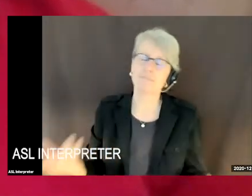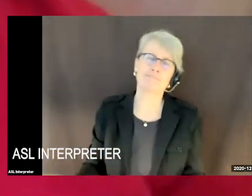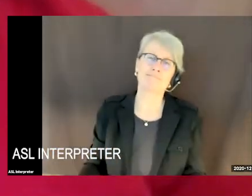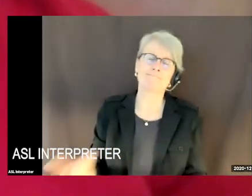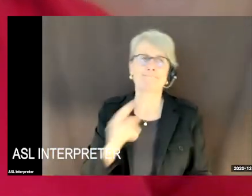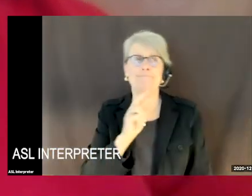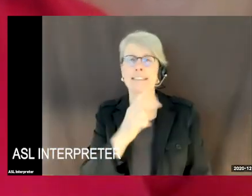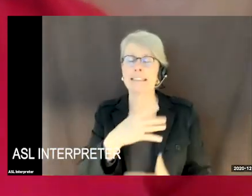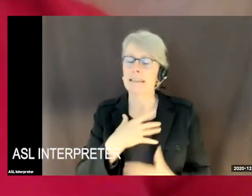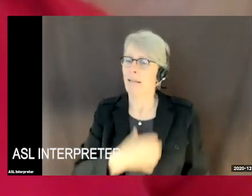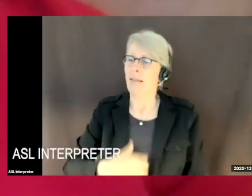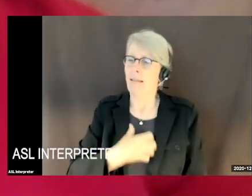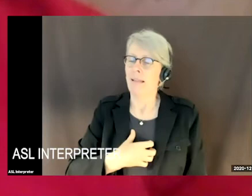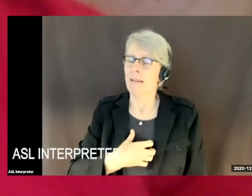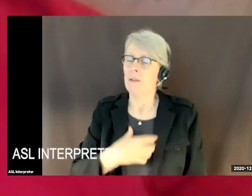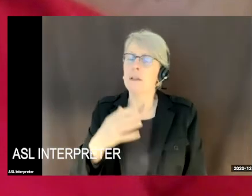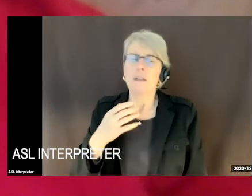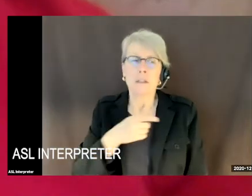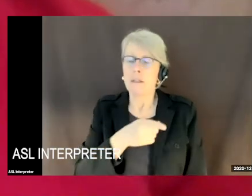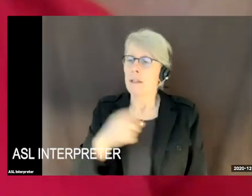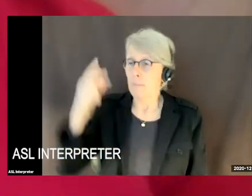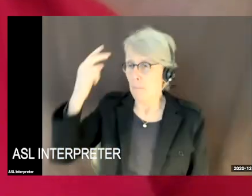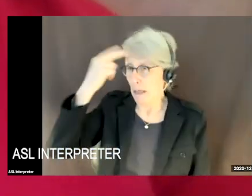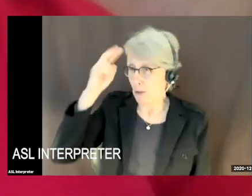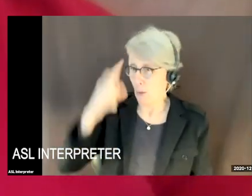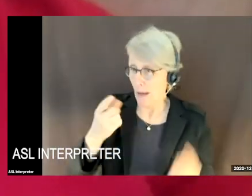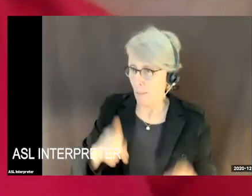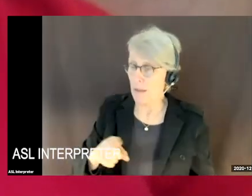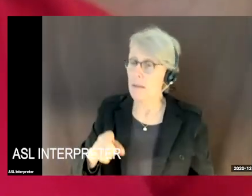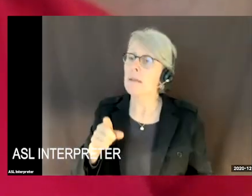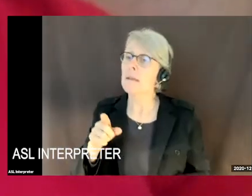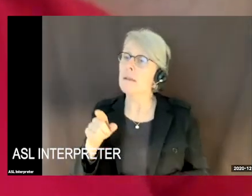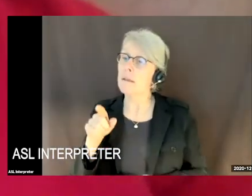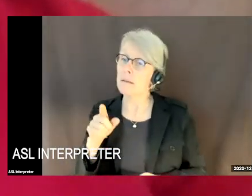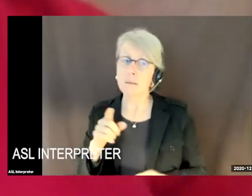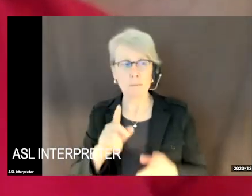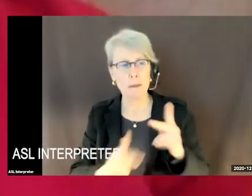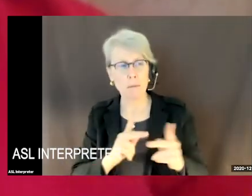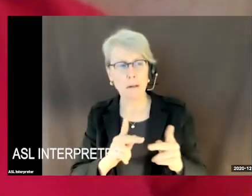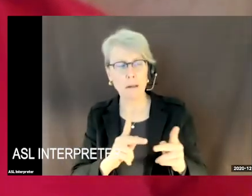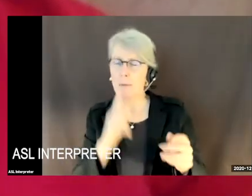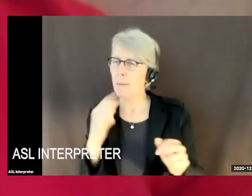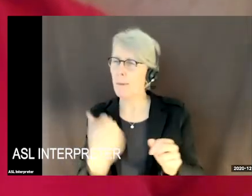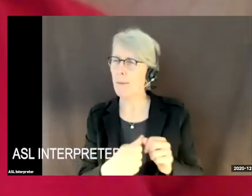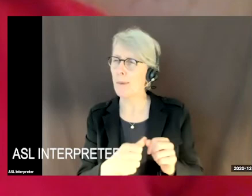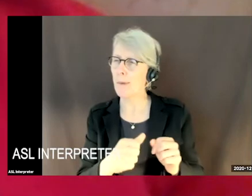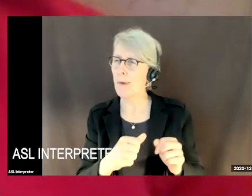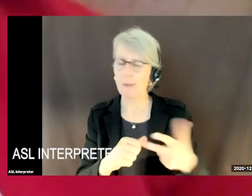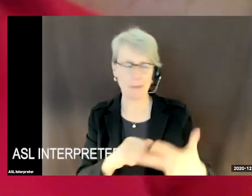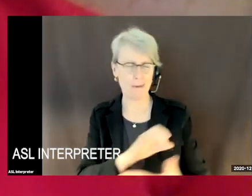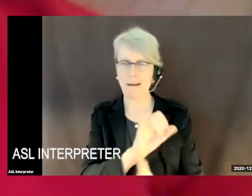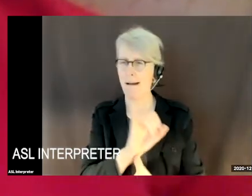again, going back to the Mexico example, you had a group of people where you identified, I can't remember what they are now,